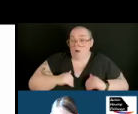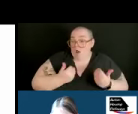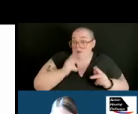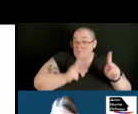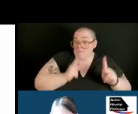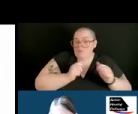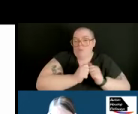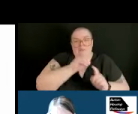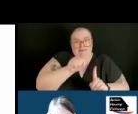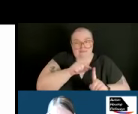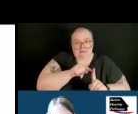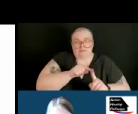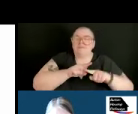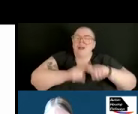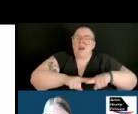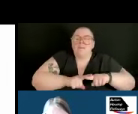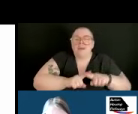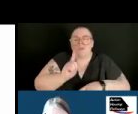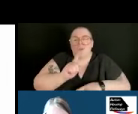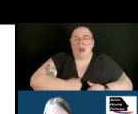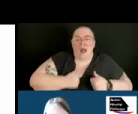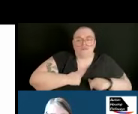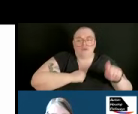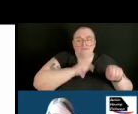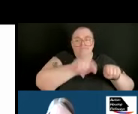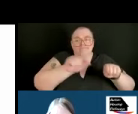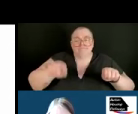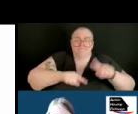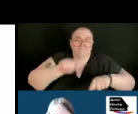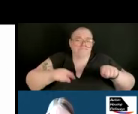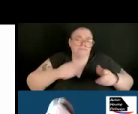on a property-by-property basis.